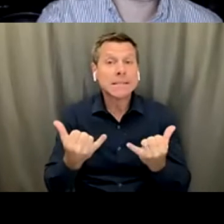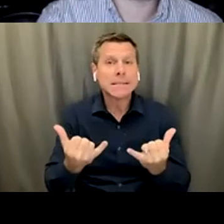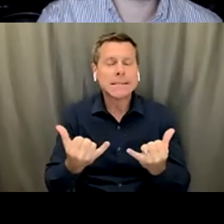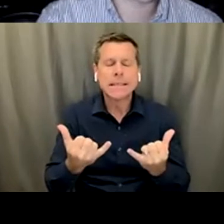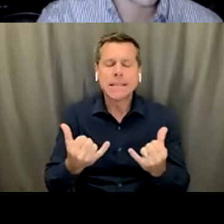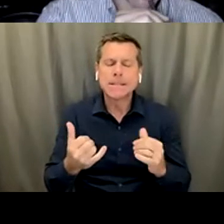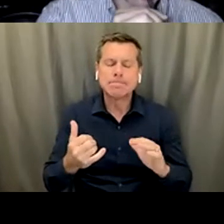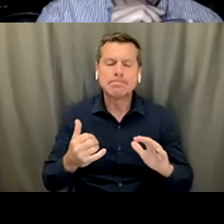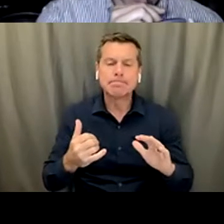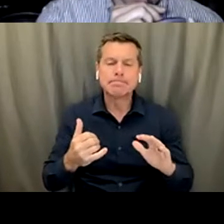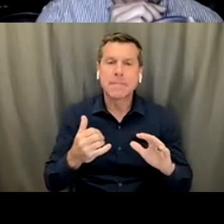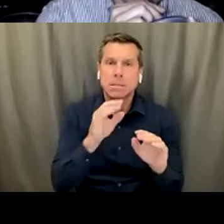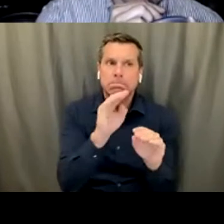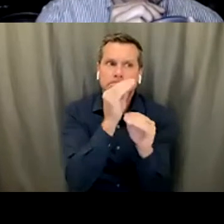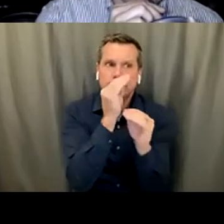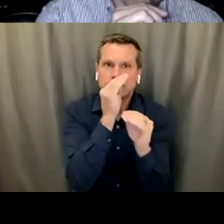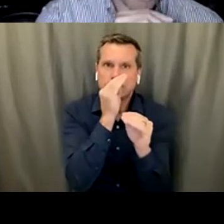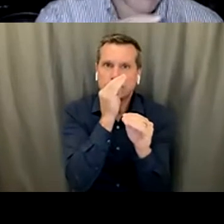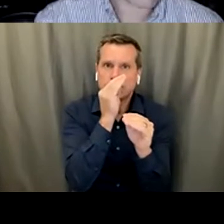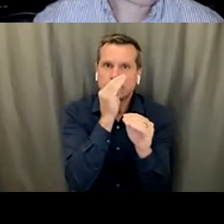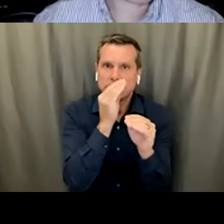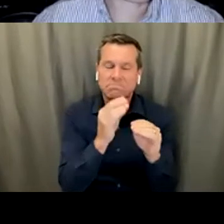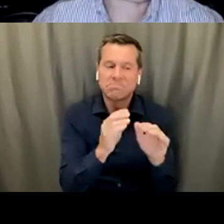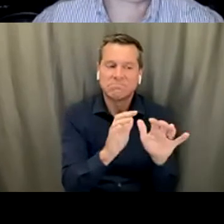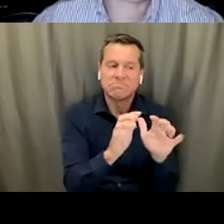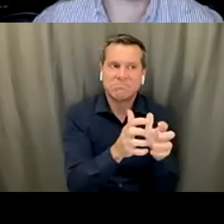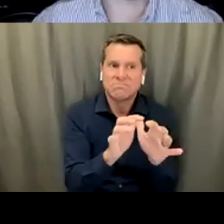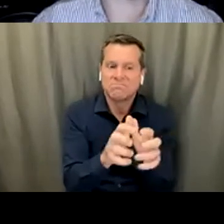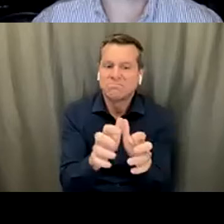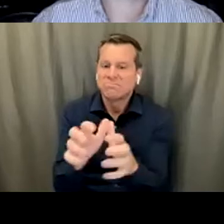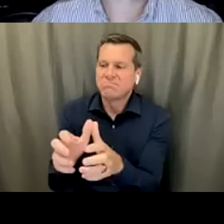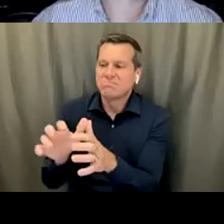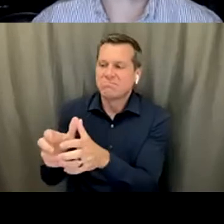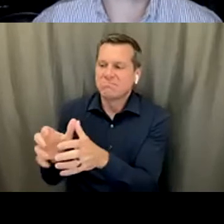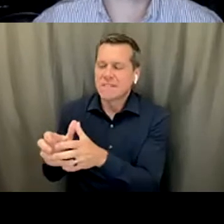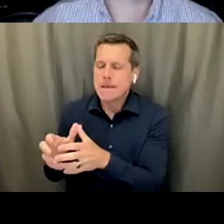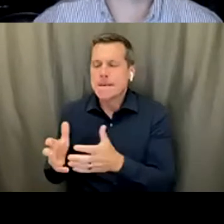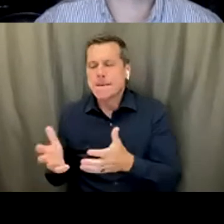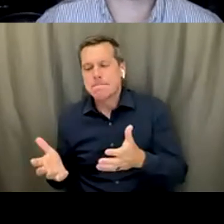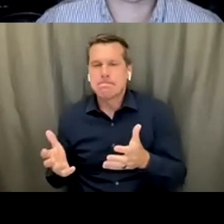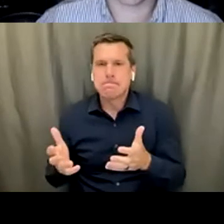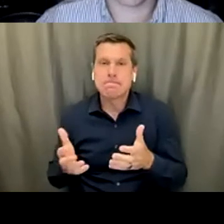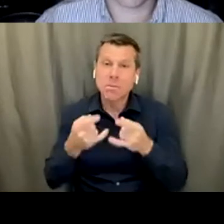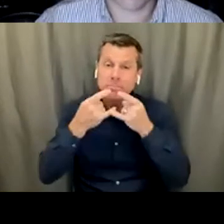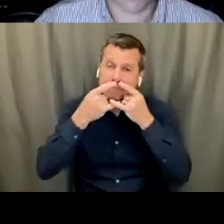be restricted to have them work in small groups. Of course, as we keep saying, they need to be